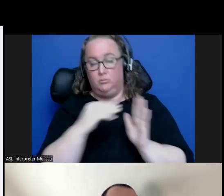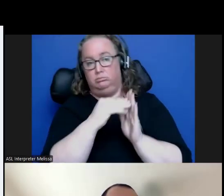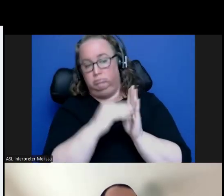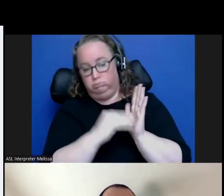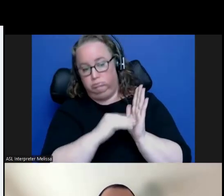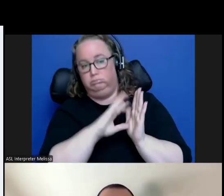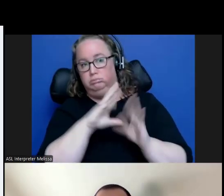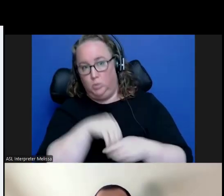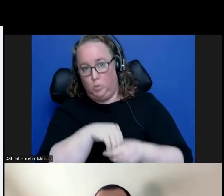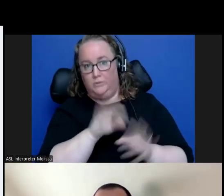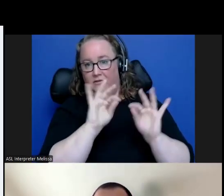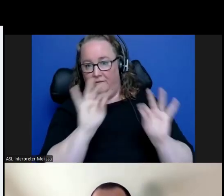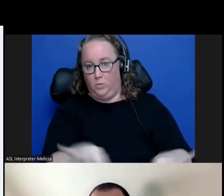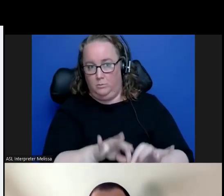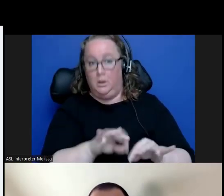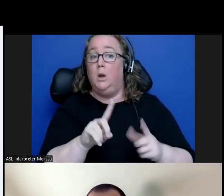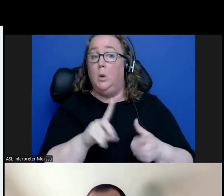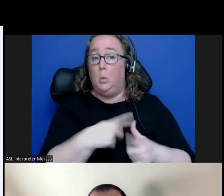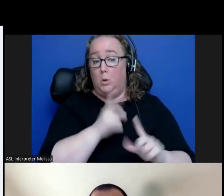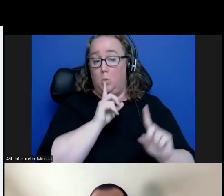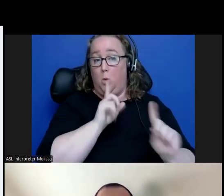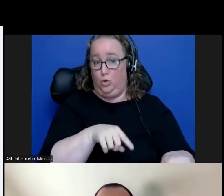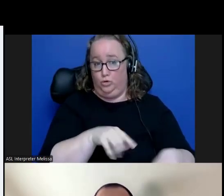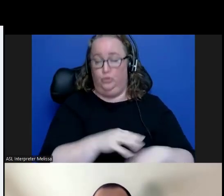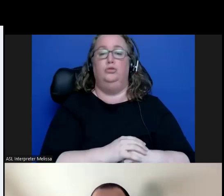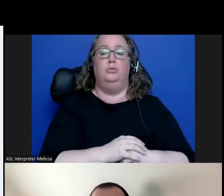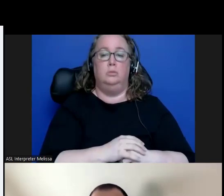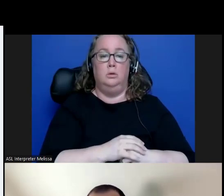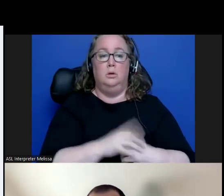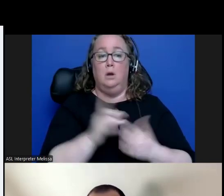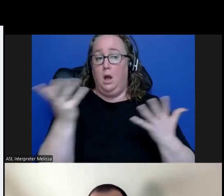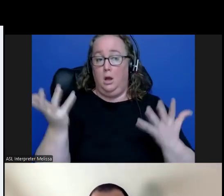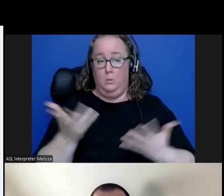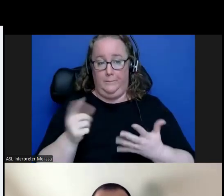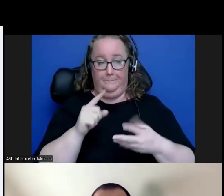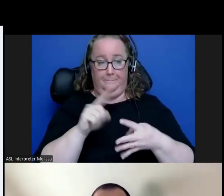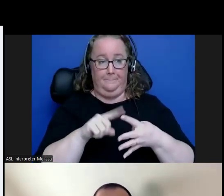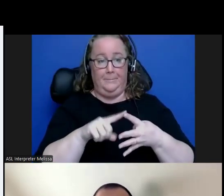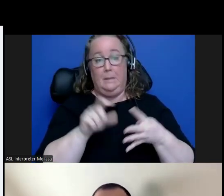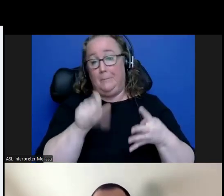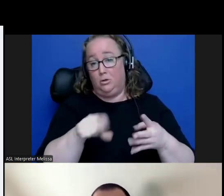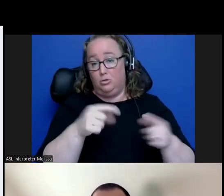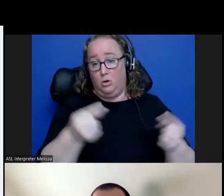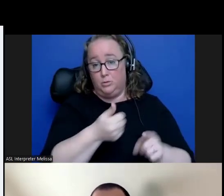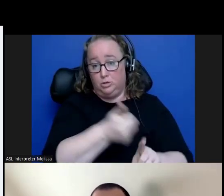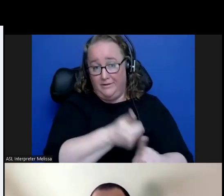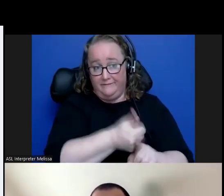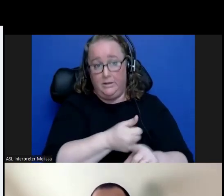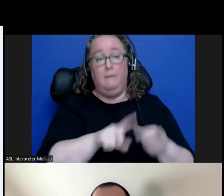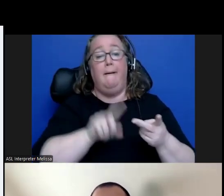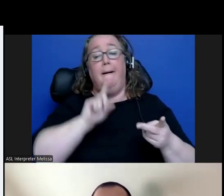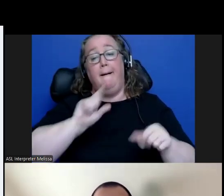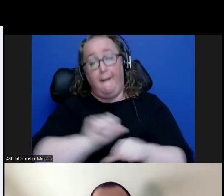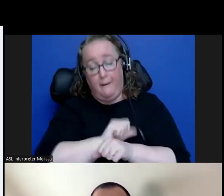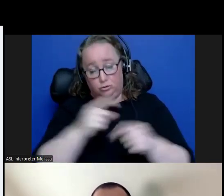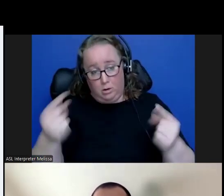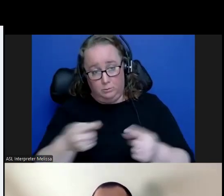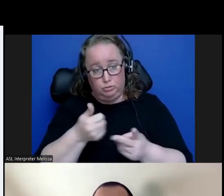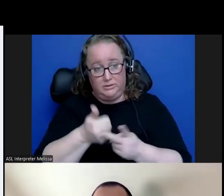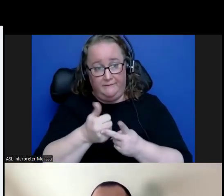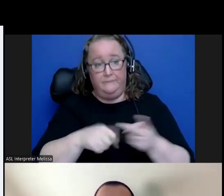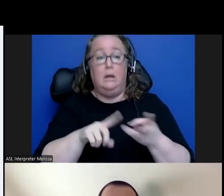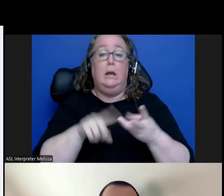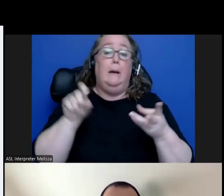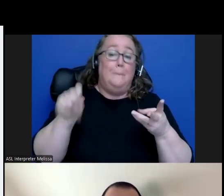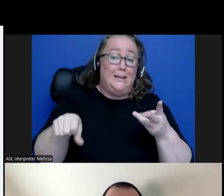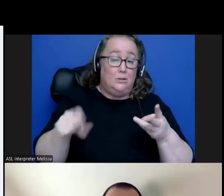when they're ordering the restraint. The options that they're provided are potential harm to self, actual harm to self, potential harm to others,